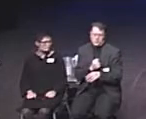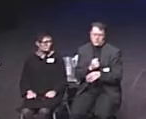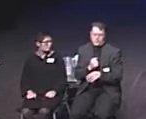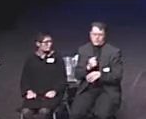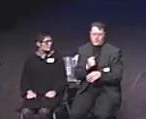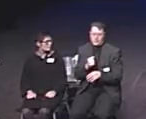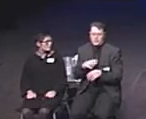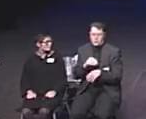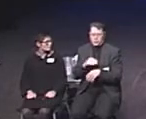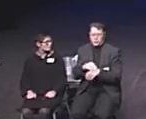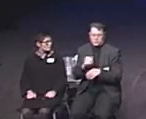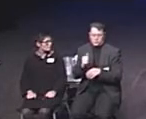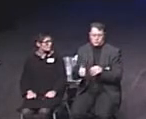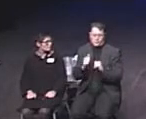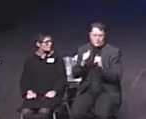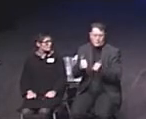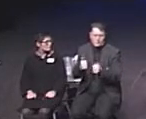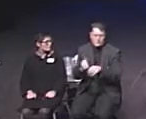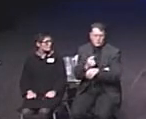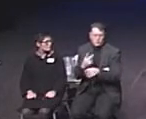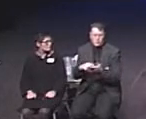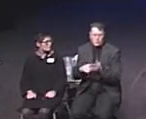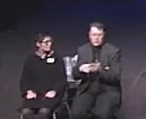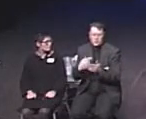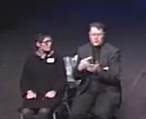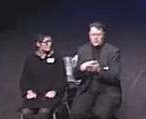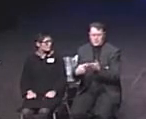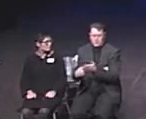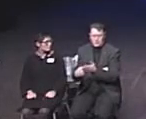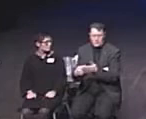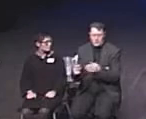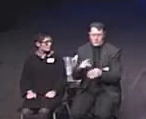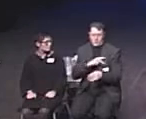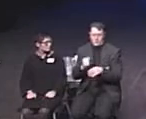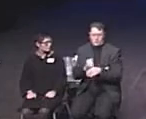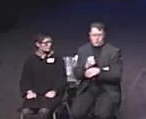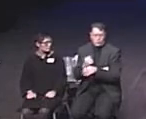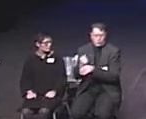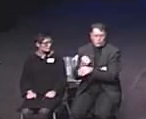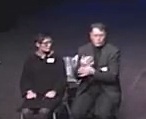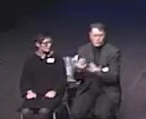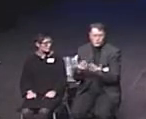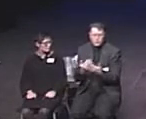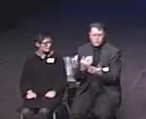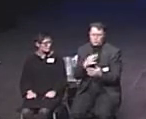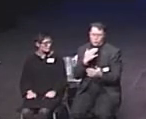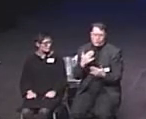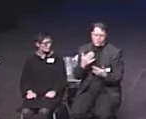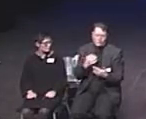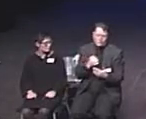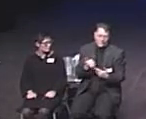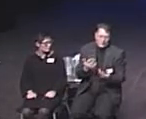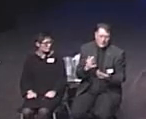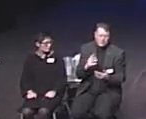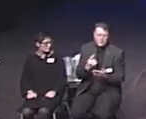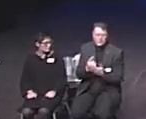in Sweden. And we also won several nominations and awards. And why I tell you this is not just because it's really fun, and of